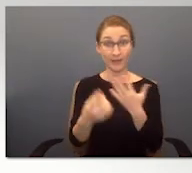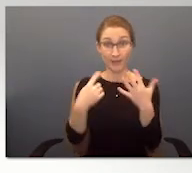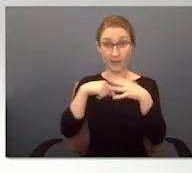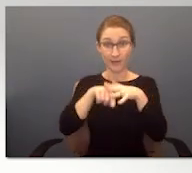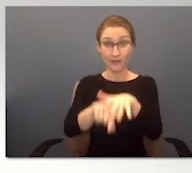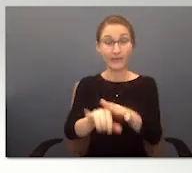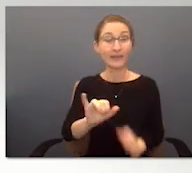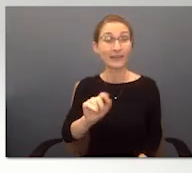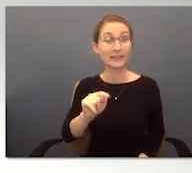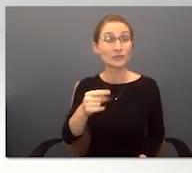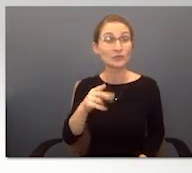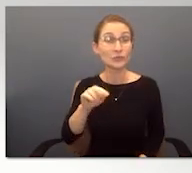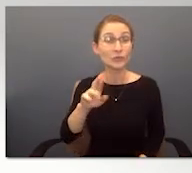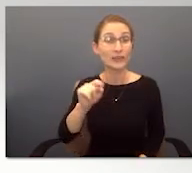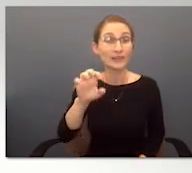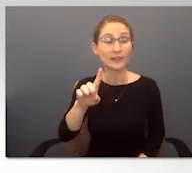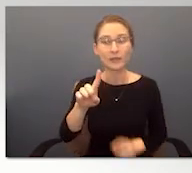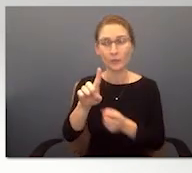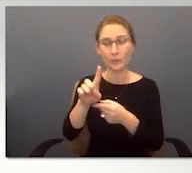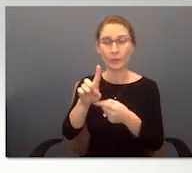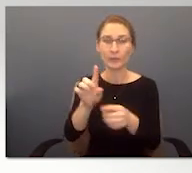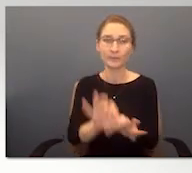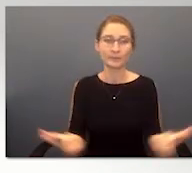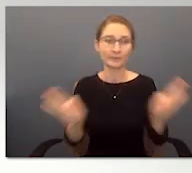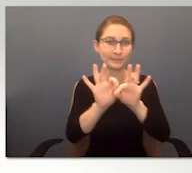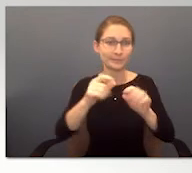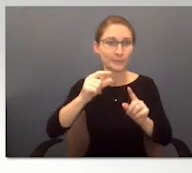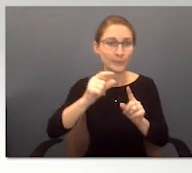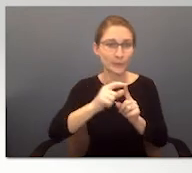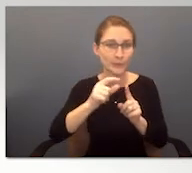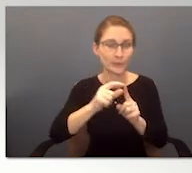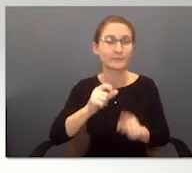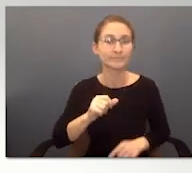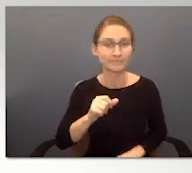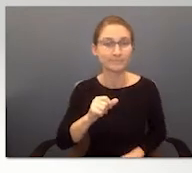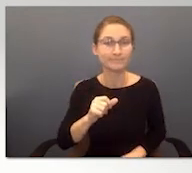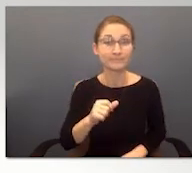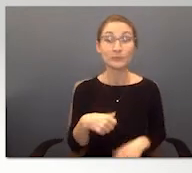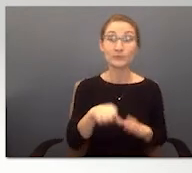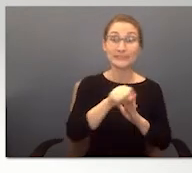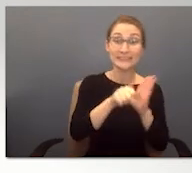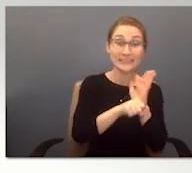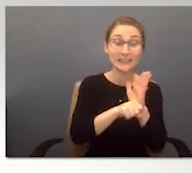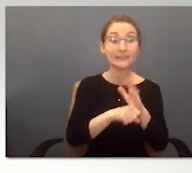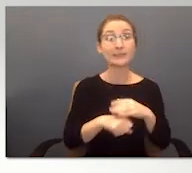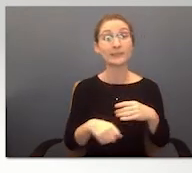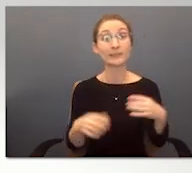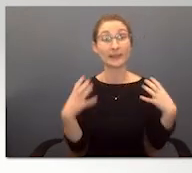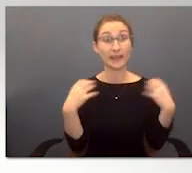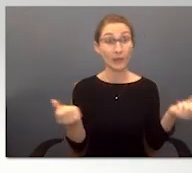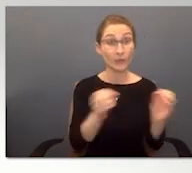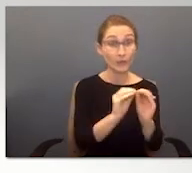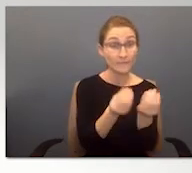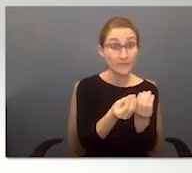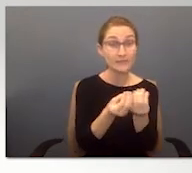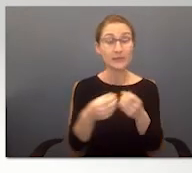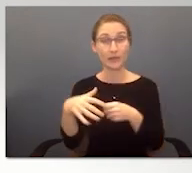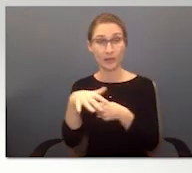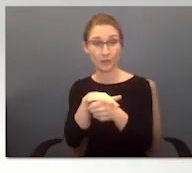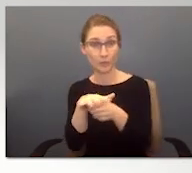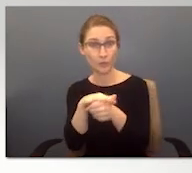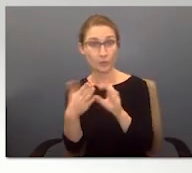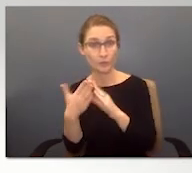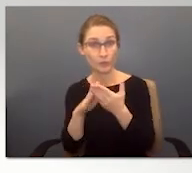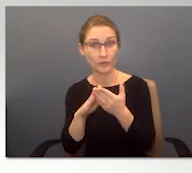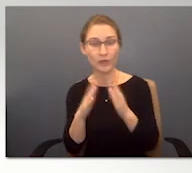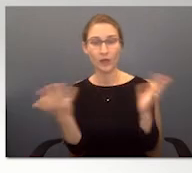the key word, and the one that I've found is the bugger right there. So integrated between the state health office and the